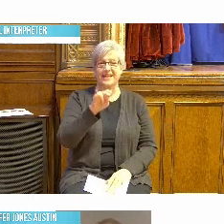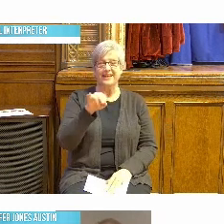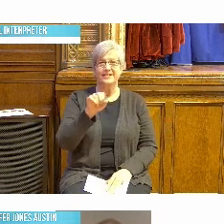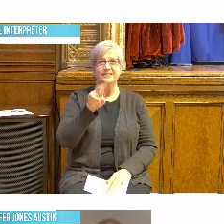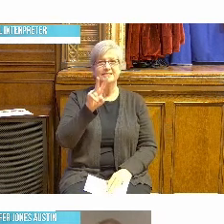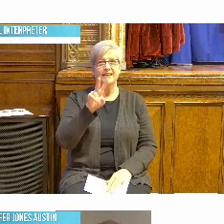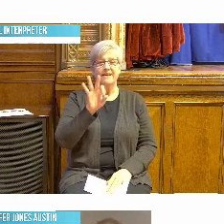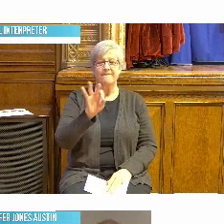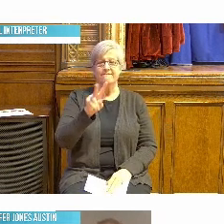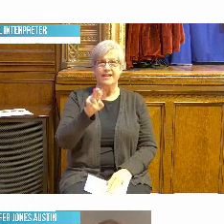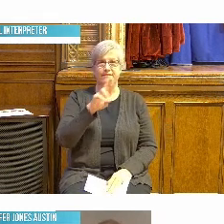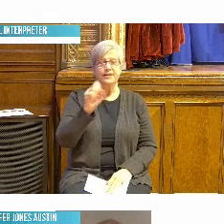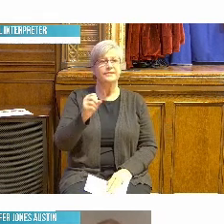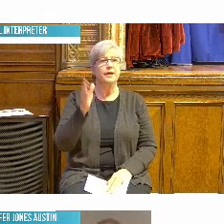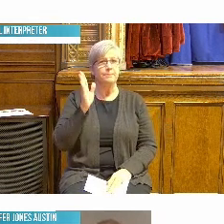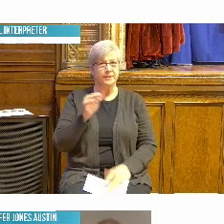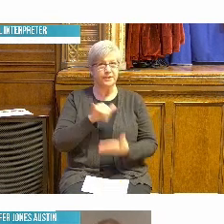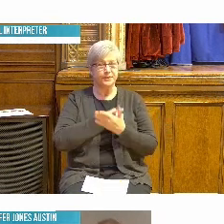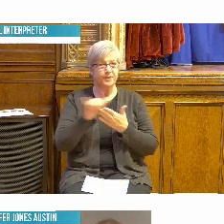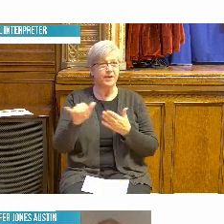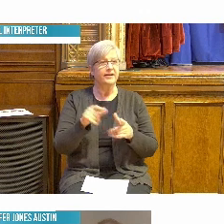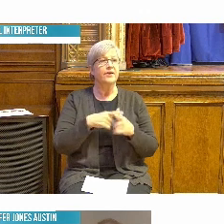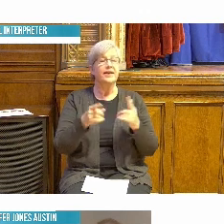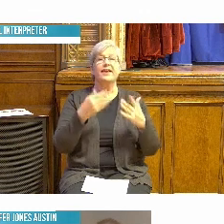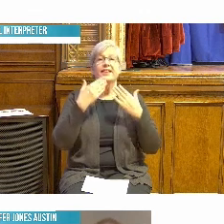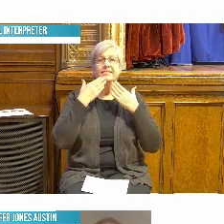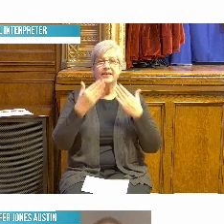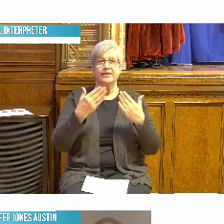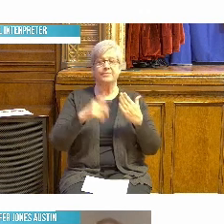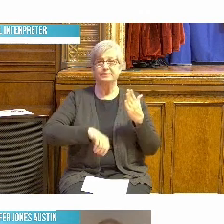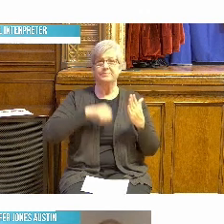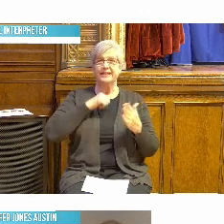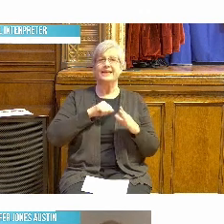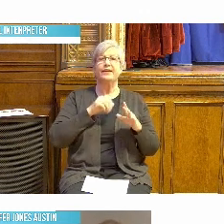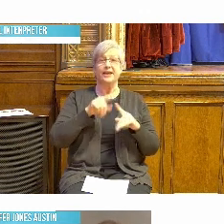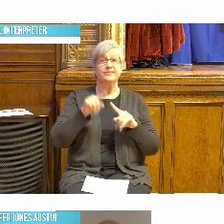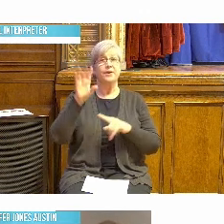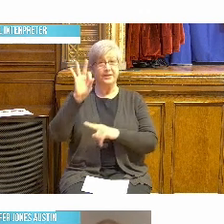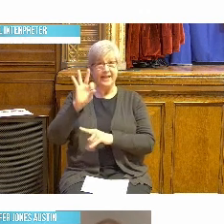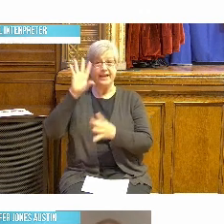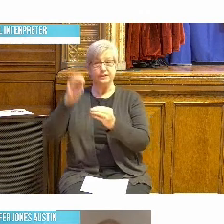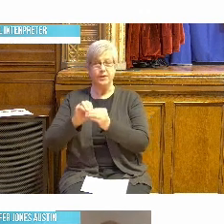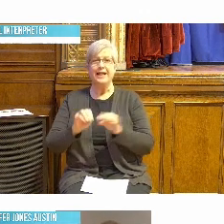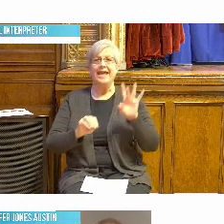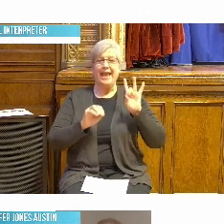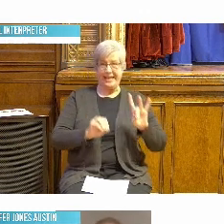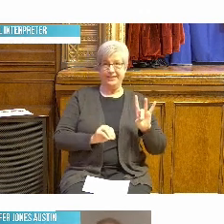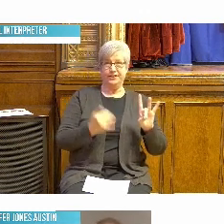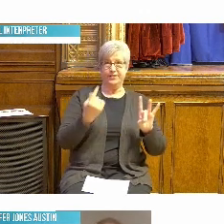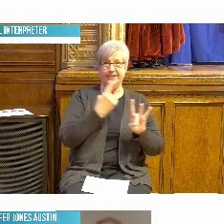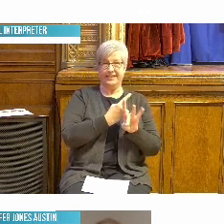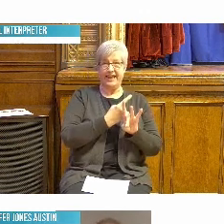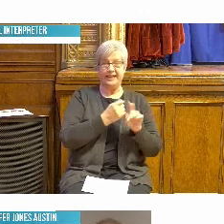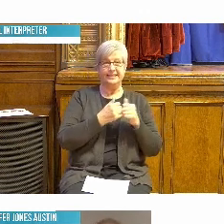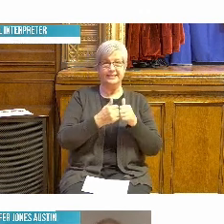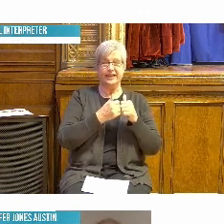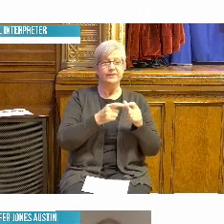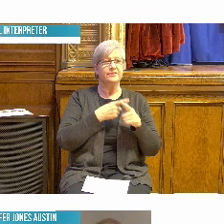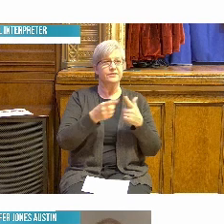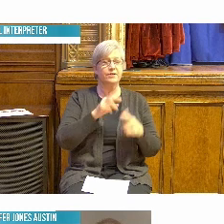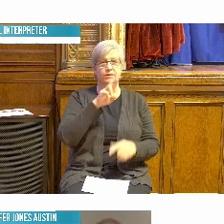York. Thank you. We are really proud that 8 of the 9 commissioners are here with us today